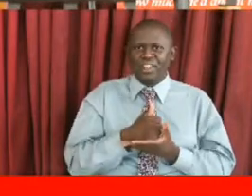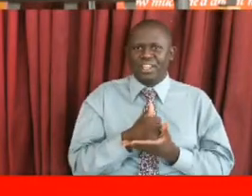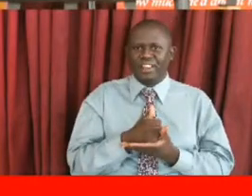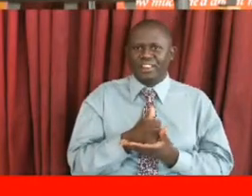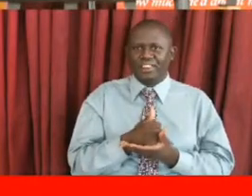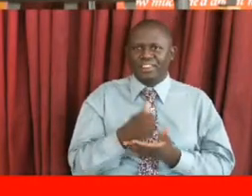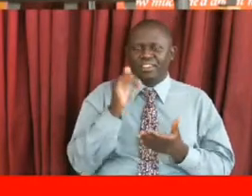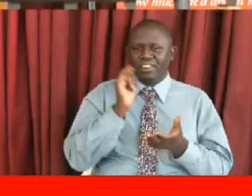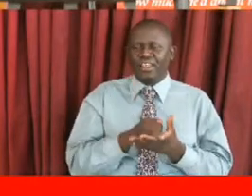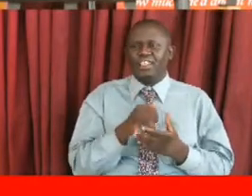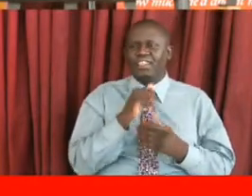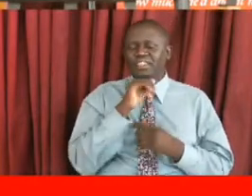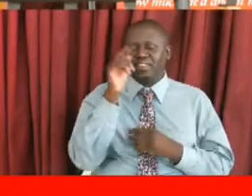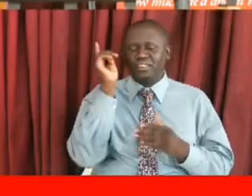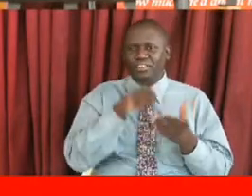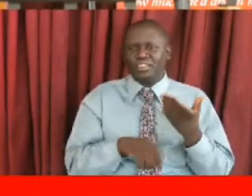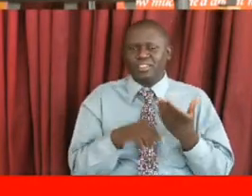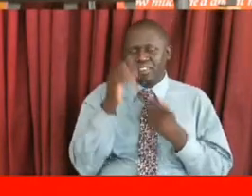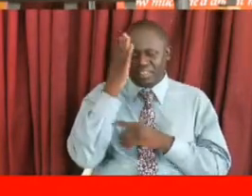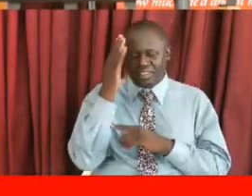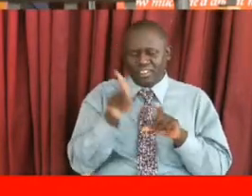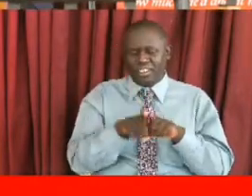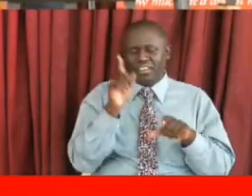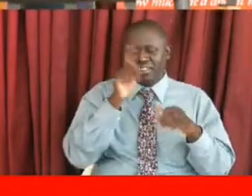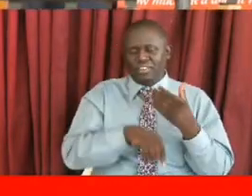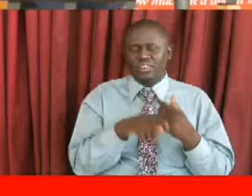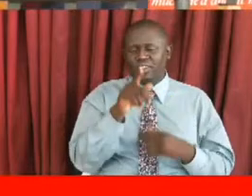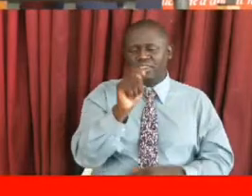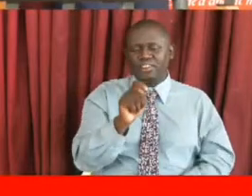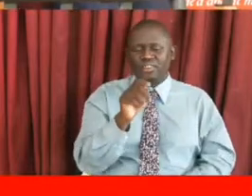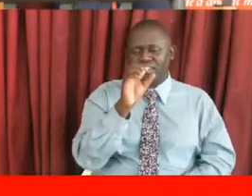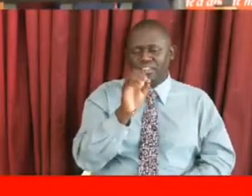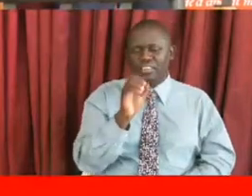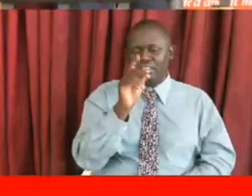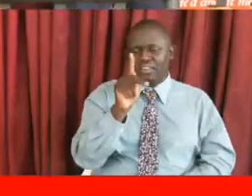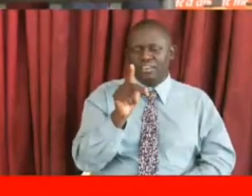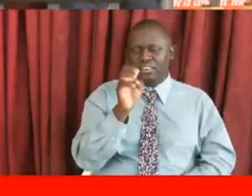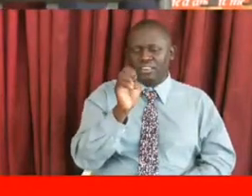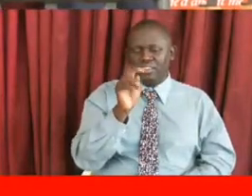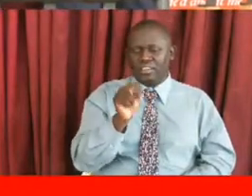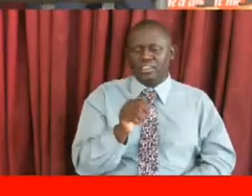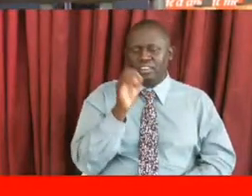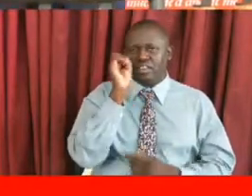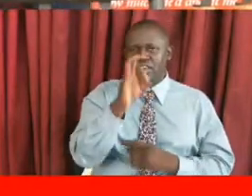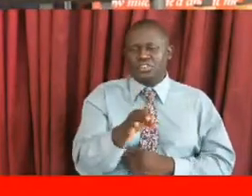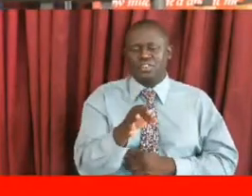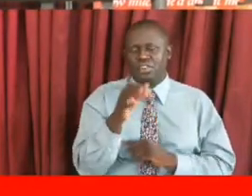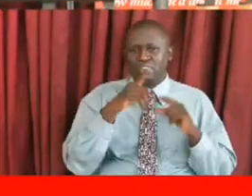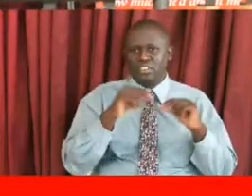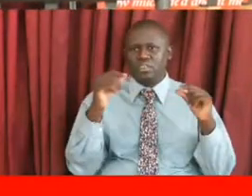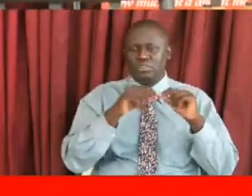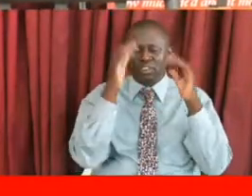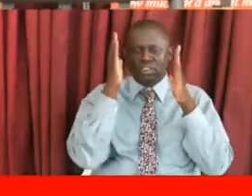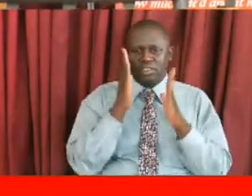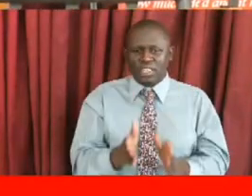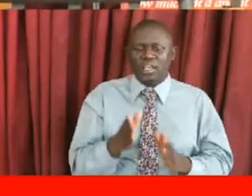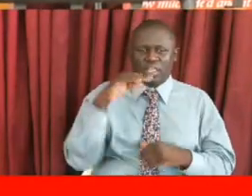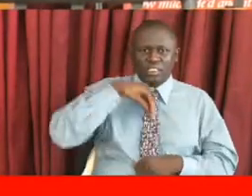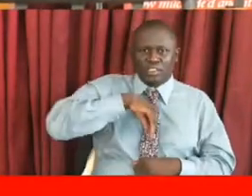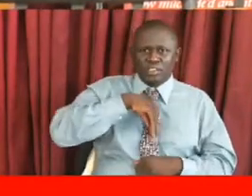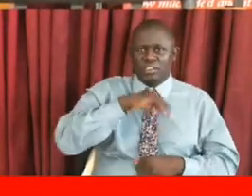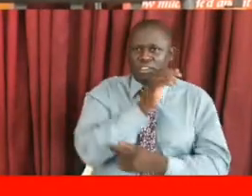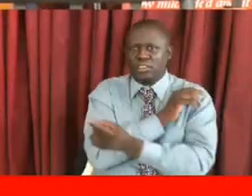called the token if the messenger is in you